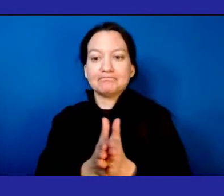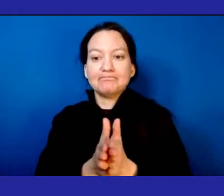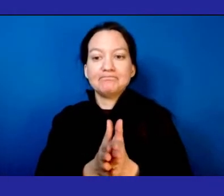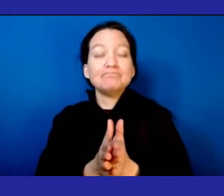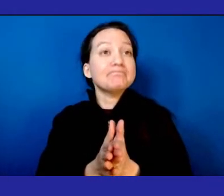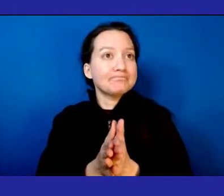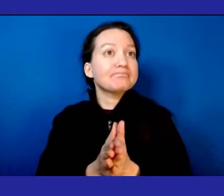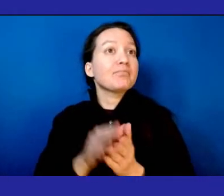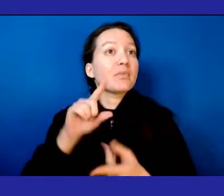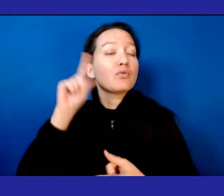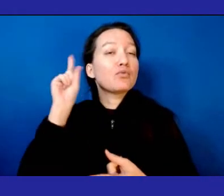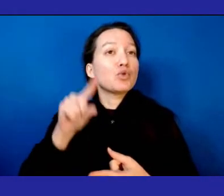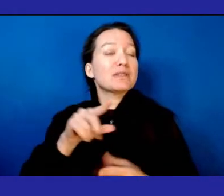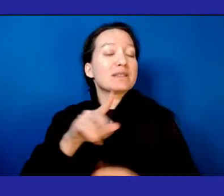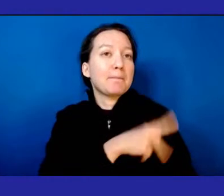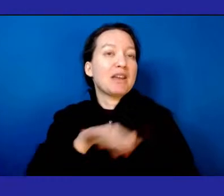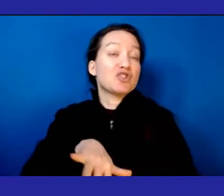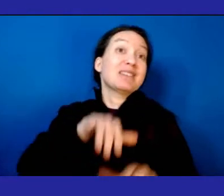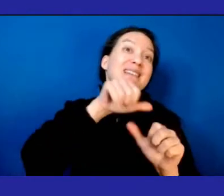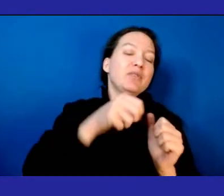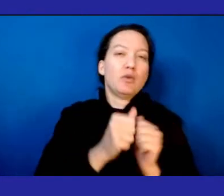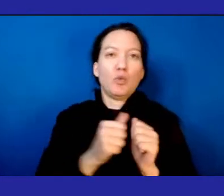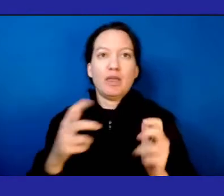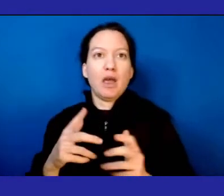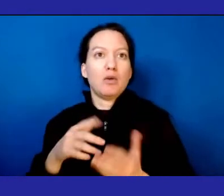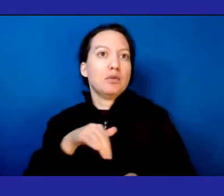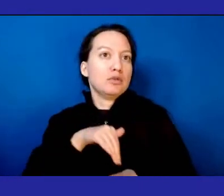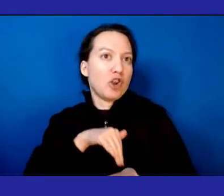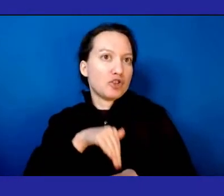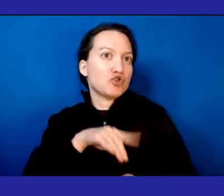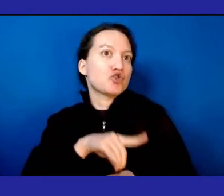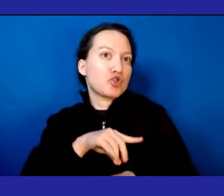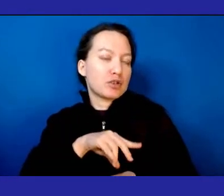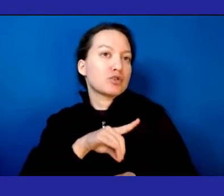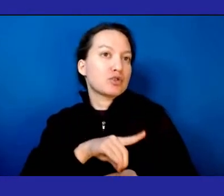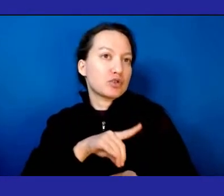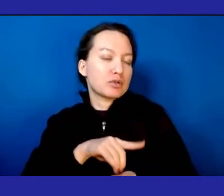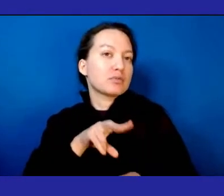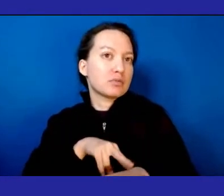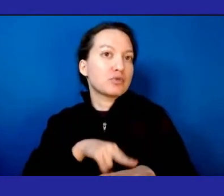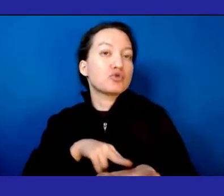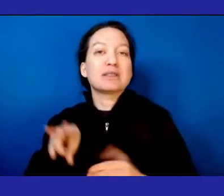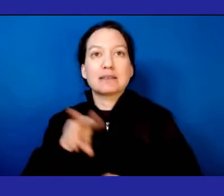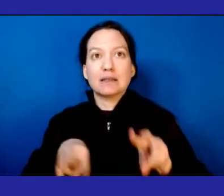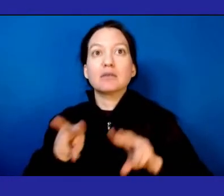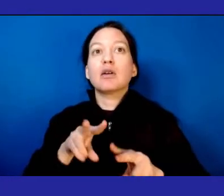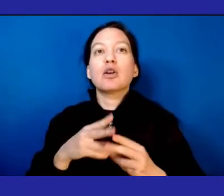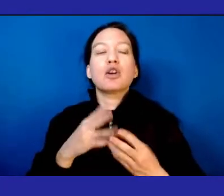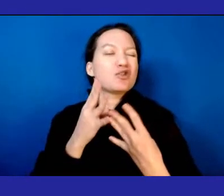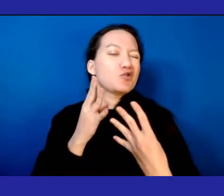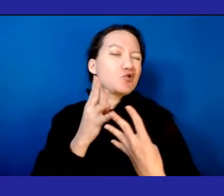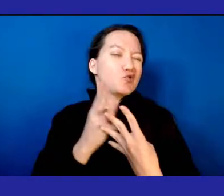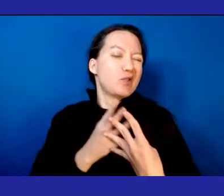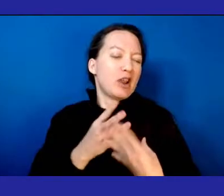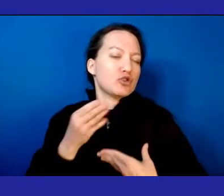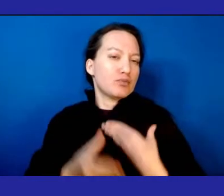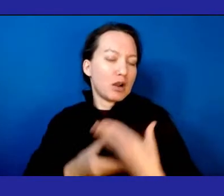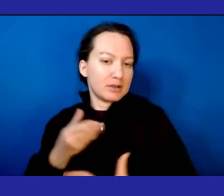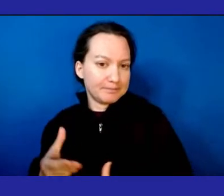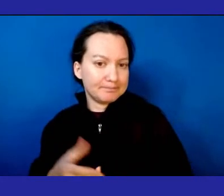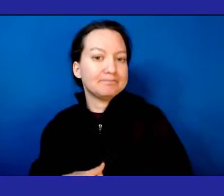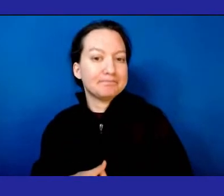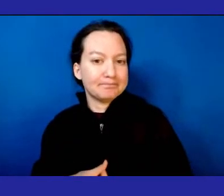patients leaving without being seen. I had mentioned before the pivot on the triage parallel processing.